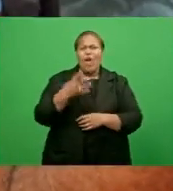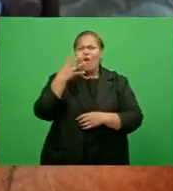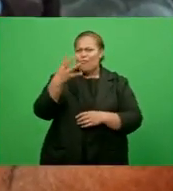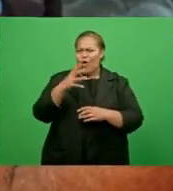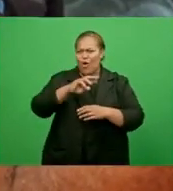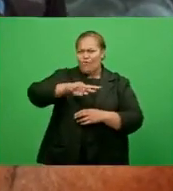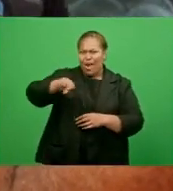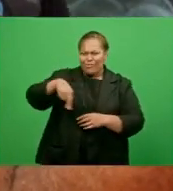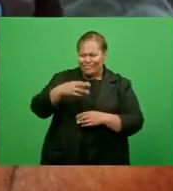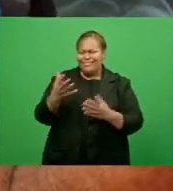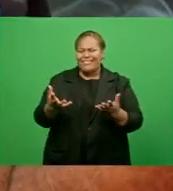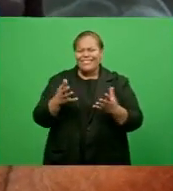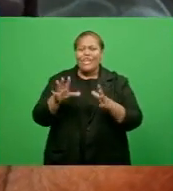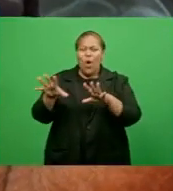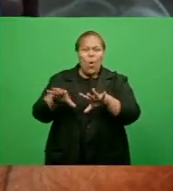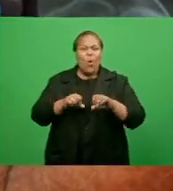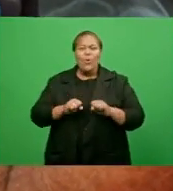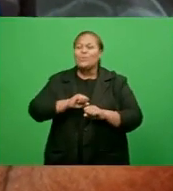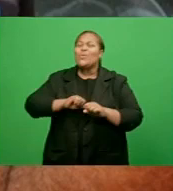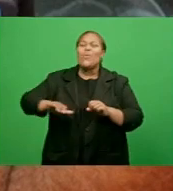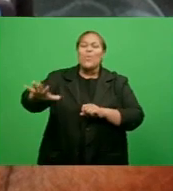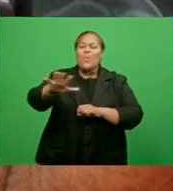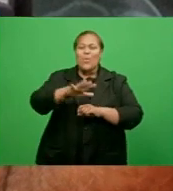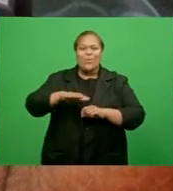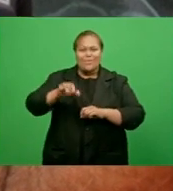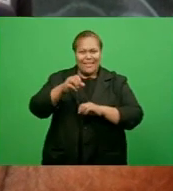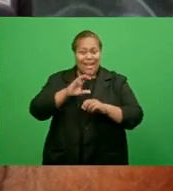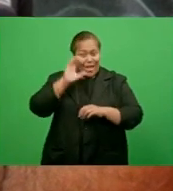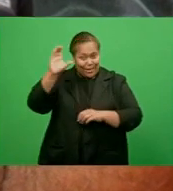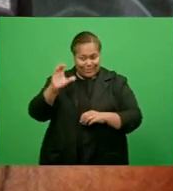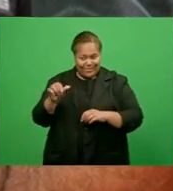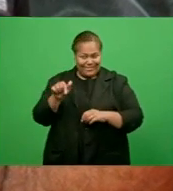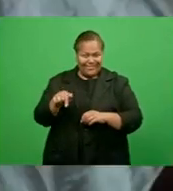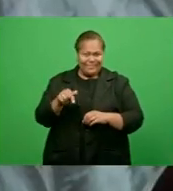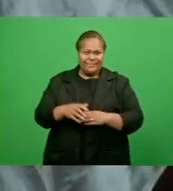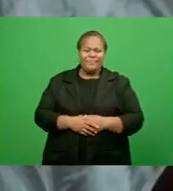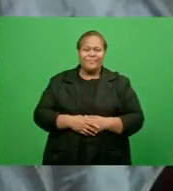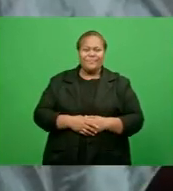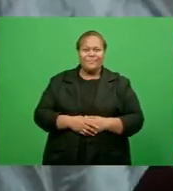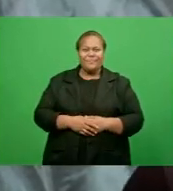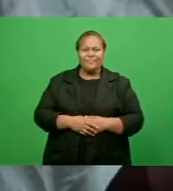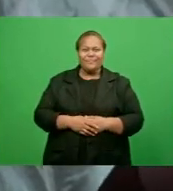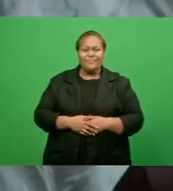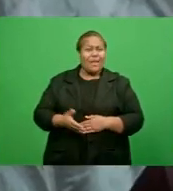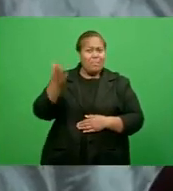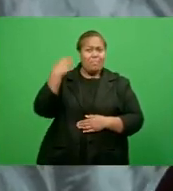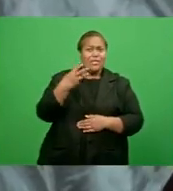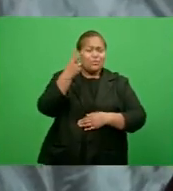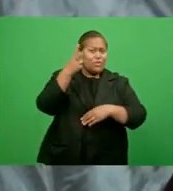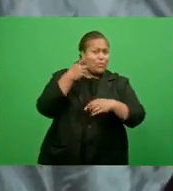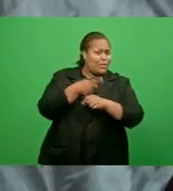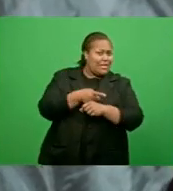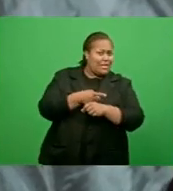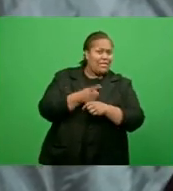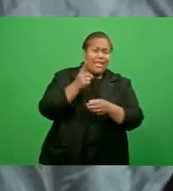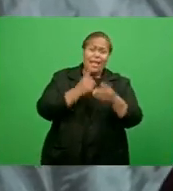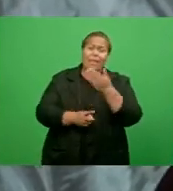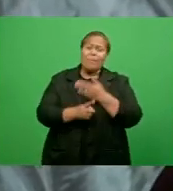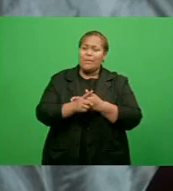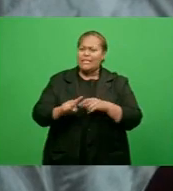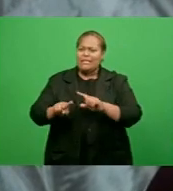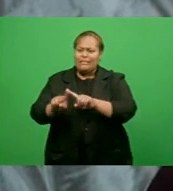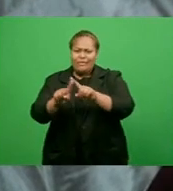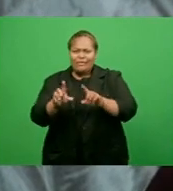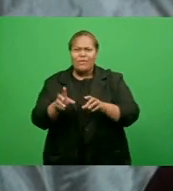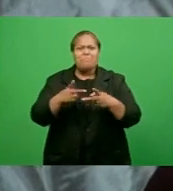being hosted all over the country. The Vanua Vodafone Arm Wrestling Championship has been for the past 3 weeks staged in various zones around the